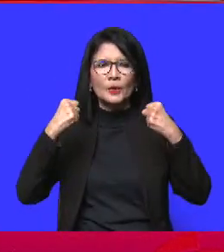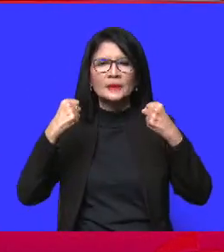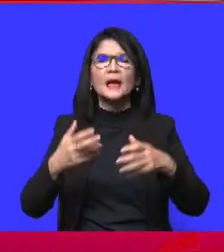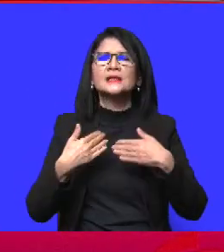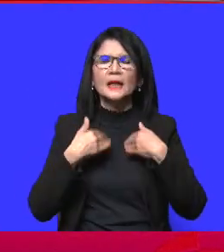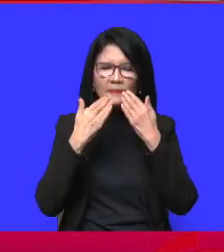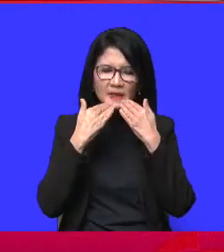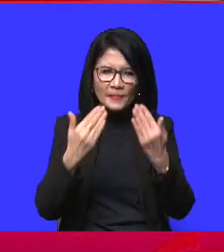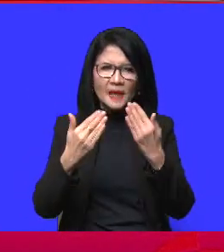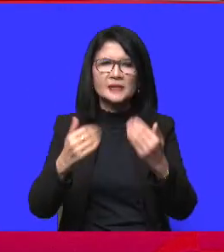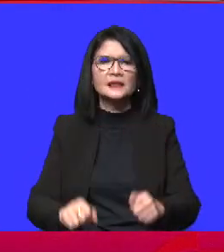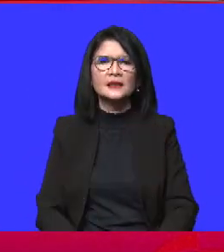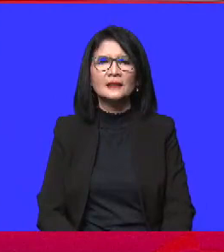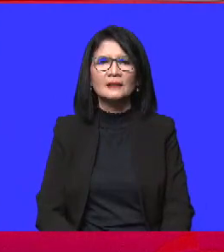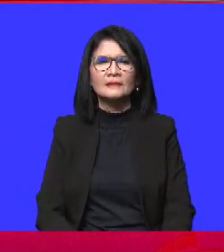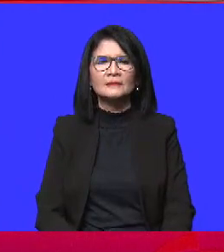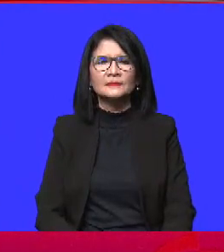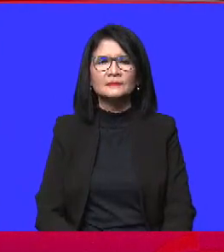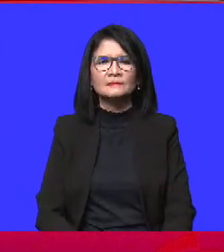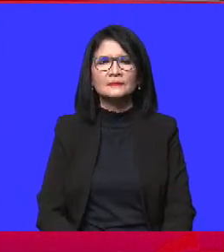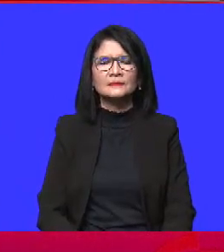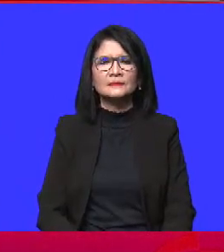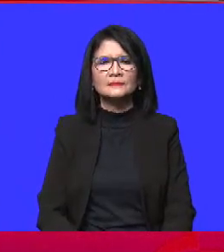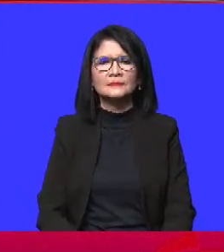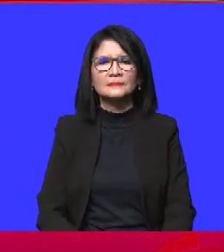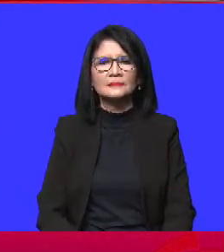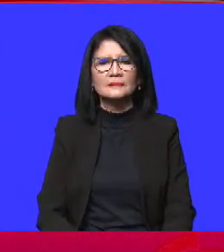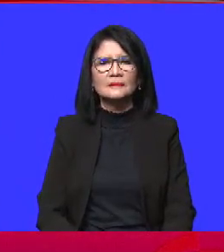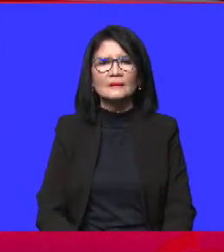thank you, and I'm ready to react if there would be questions. Thank you, President.